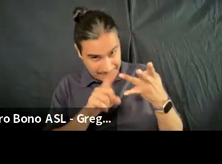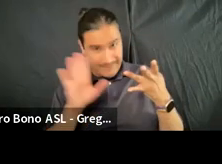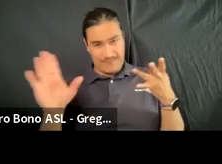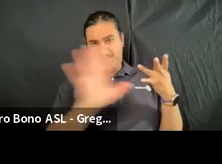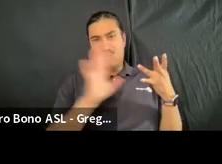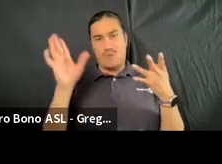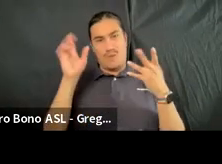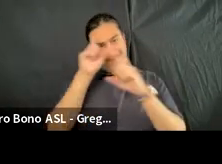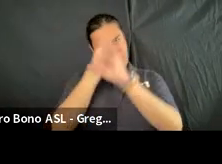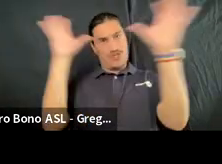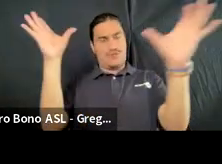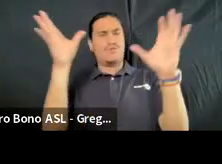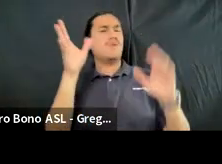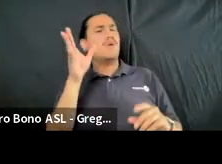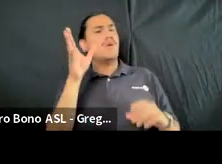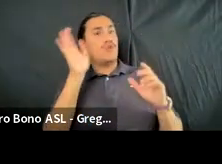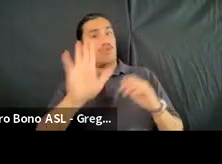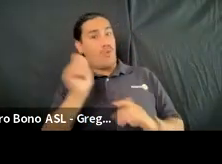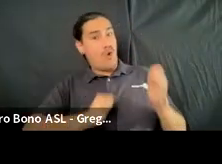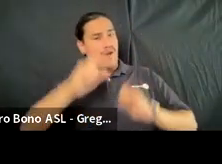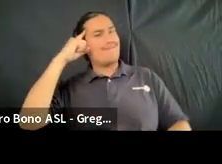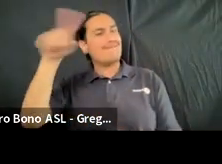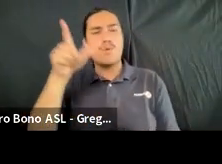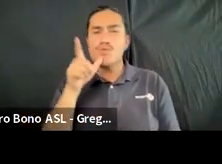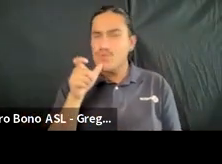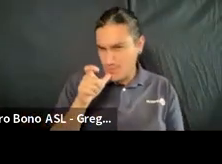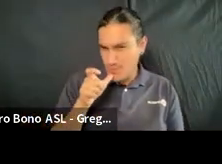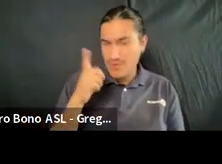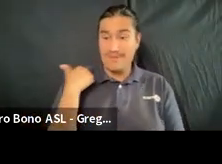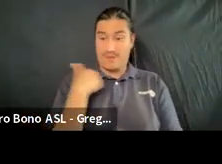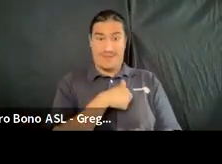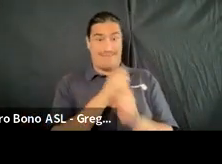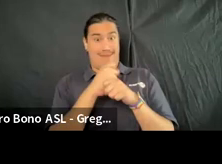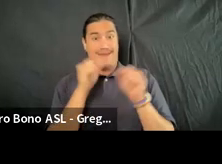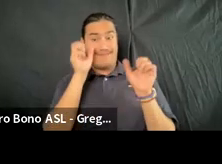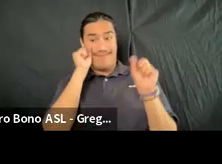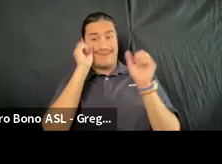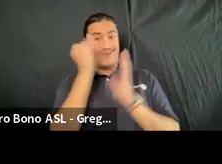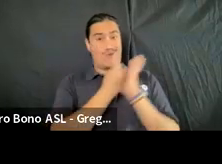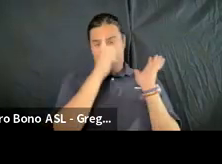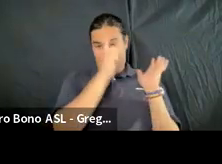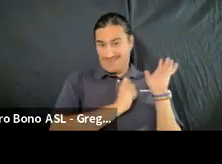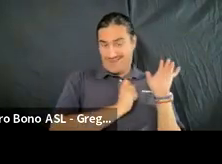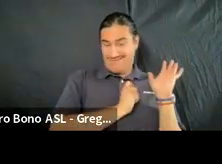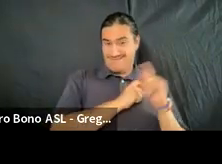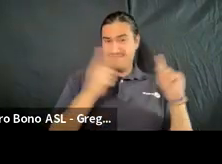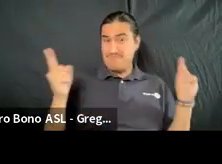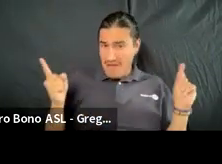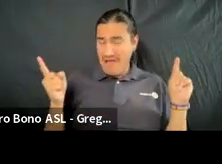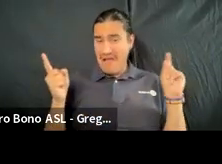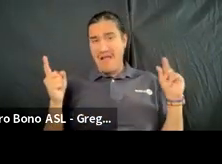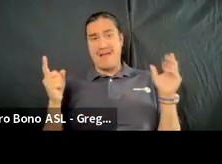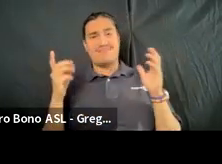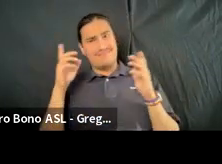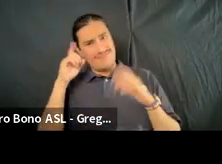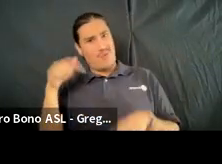which is who is all for, right? Because certainly we can make great art for ourselves, but so many of us, particularly in